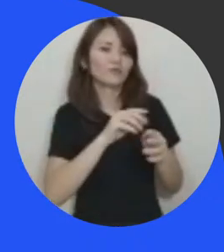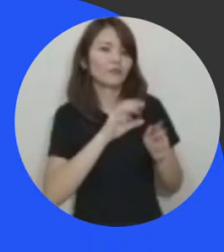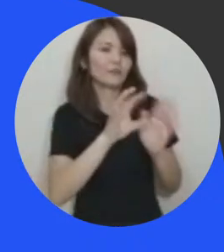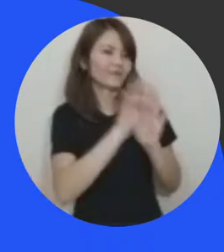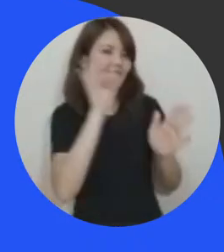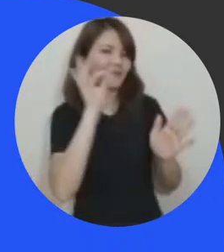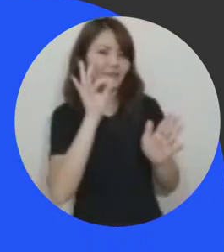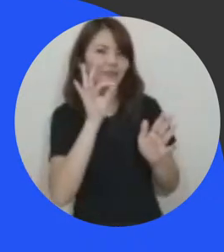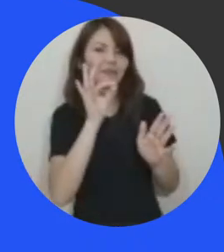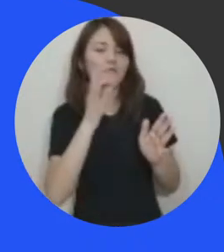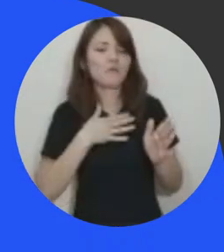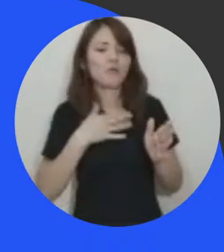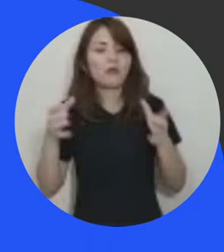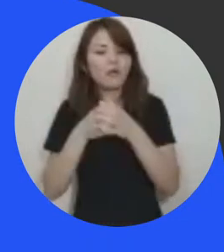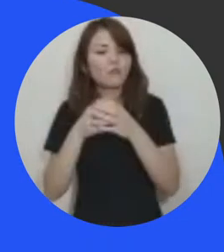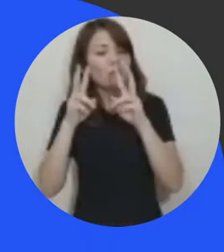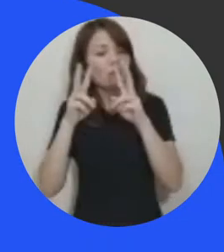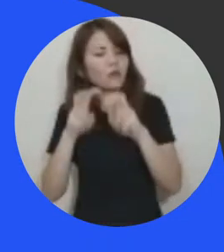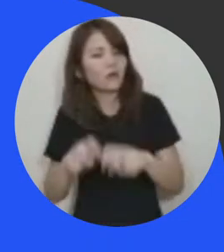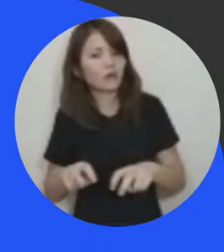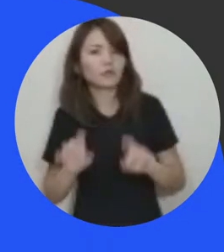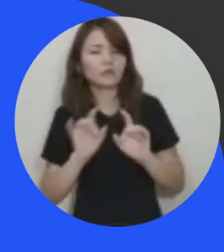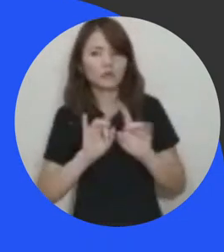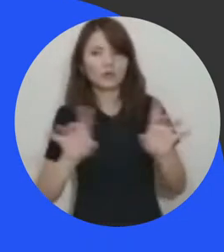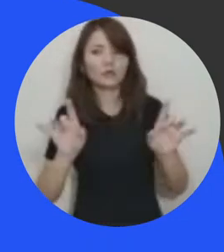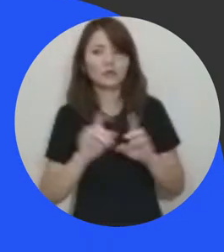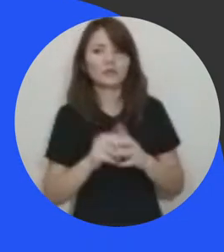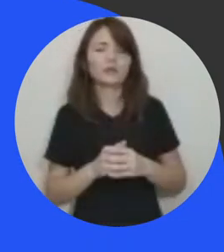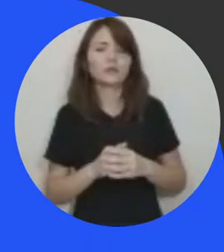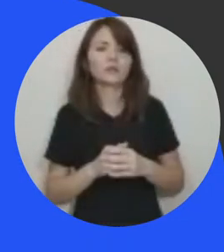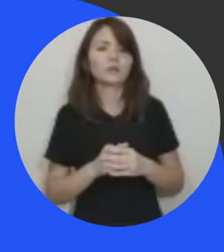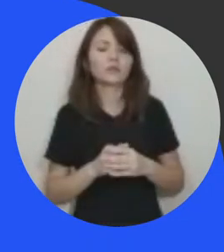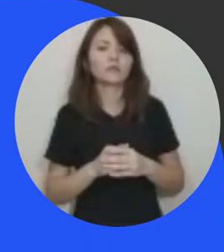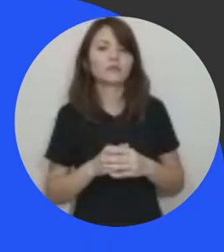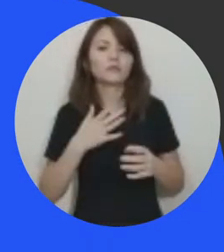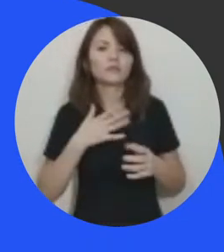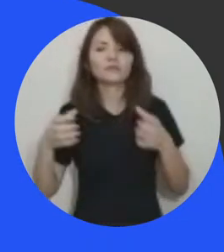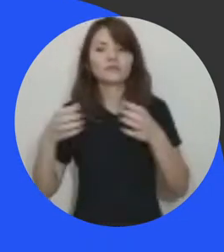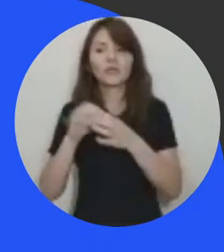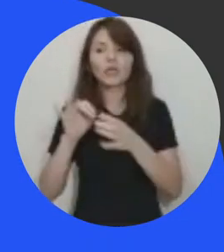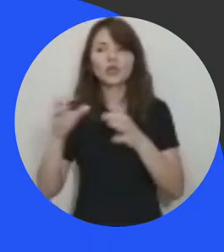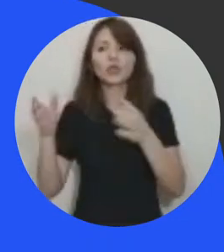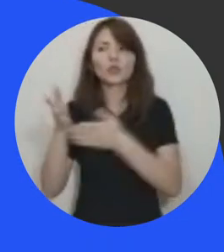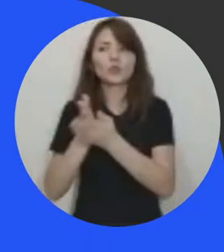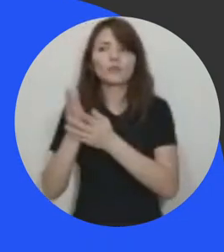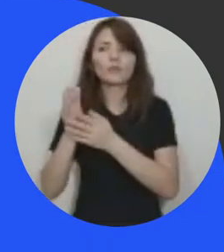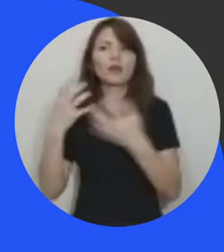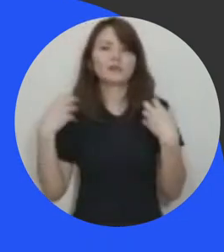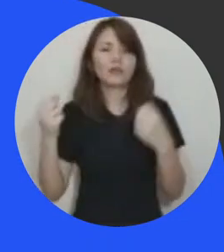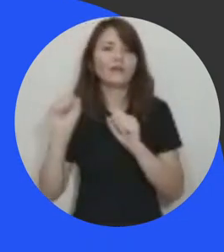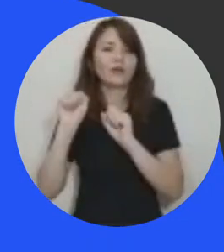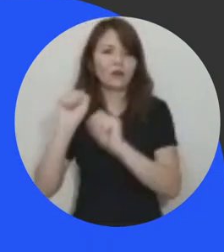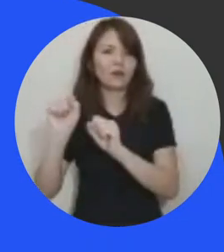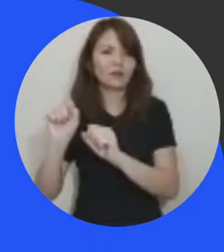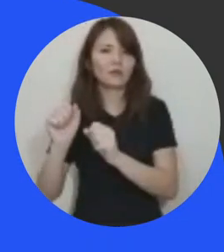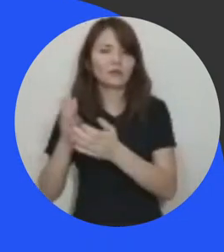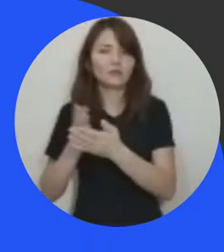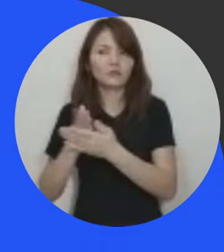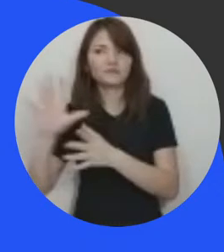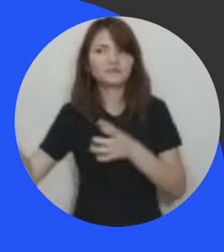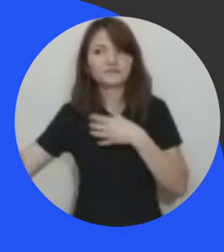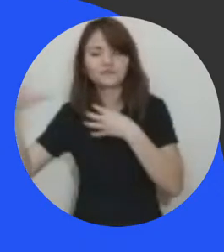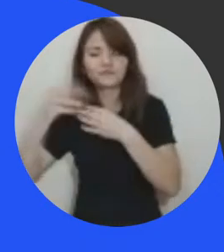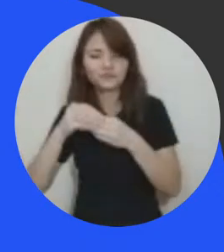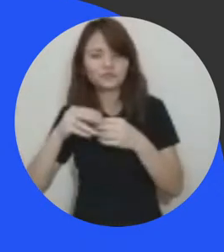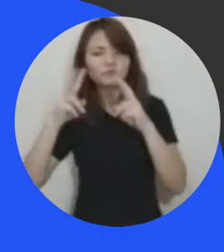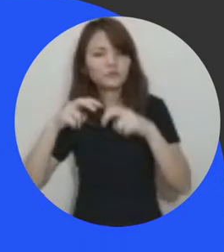the bioinformatics part of Public Health Wales had identified these set of interesting clusters. And then we spoke to our colleagues in North Wales who were